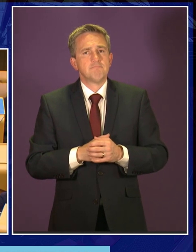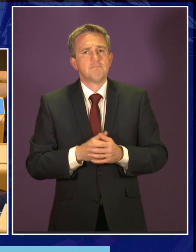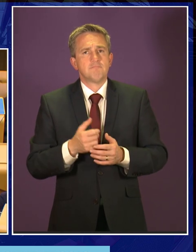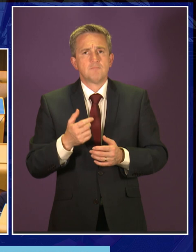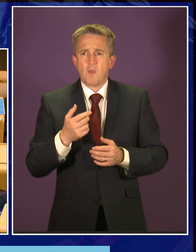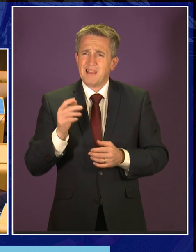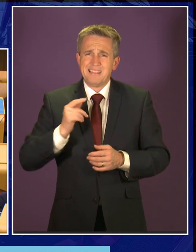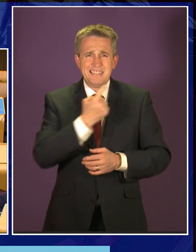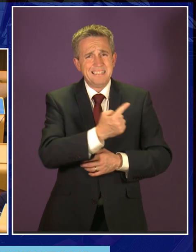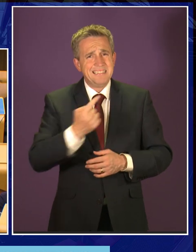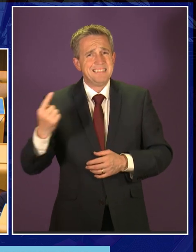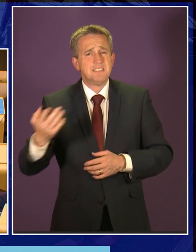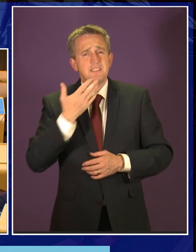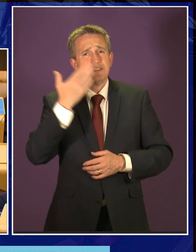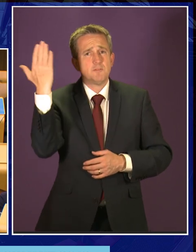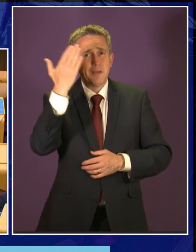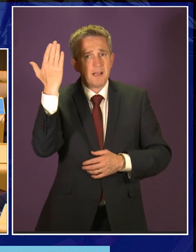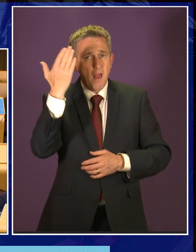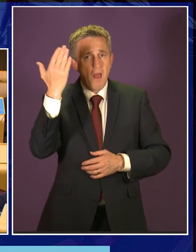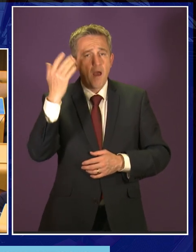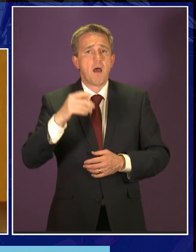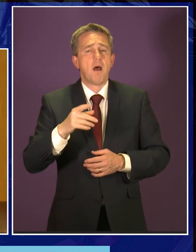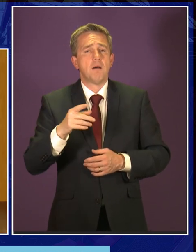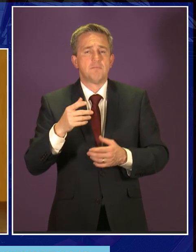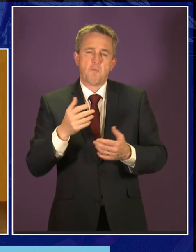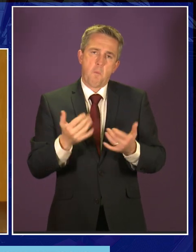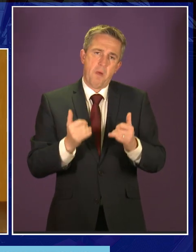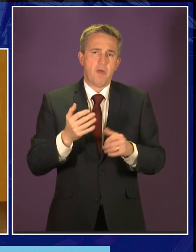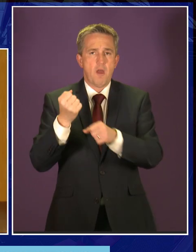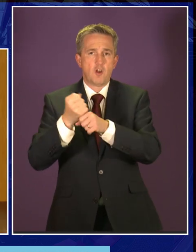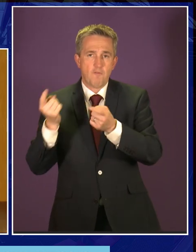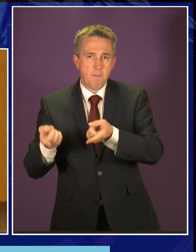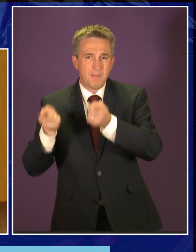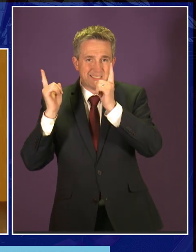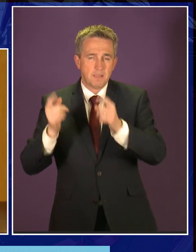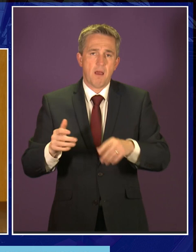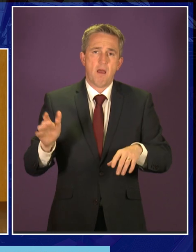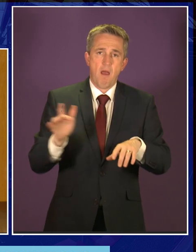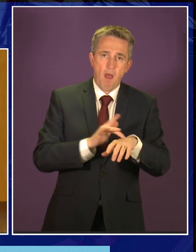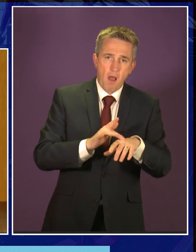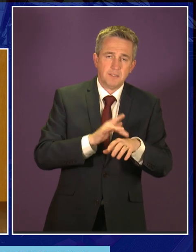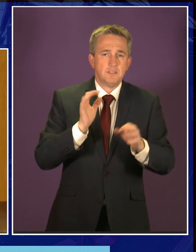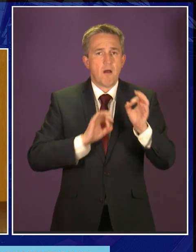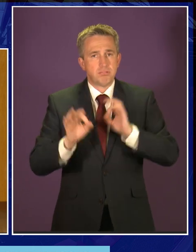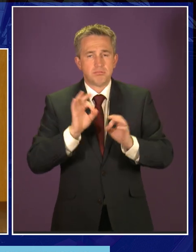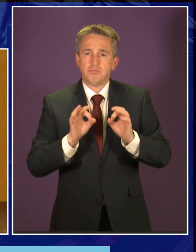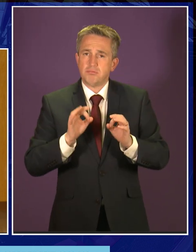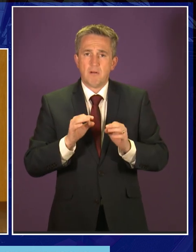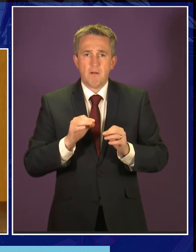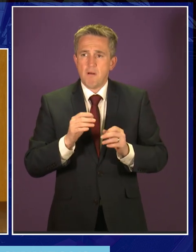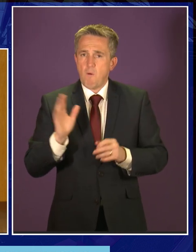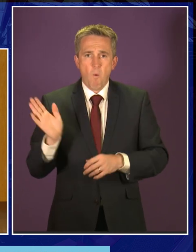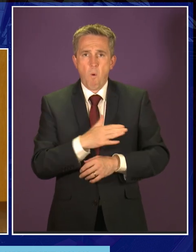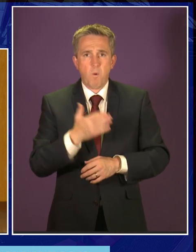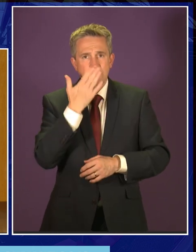hear all our speakers, whether artists or ministers or other representatives from delegations, unquestioningly accept